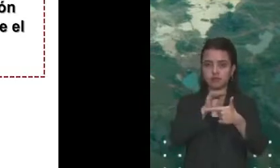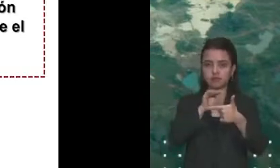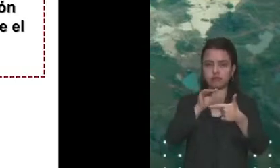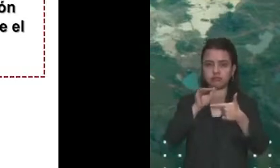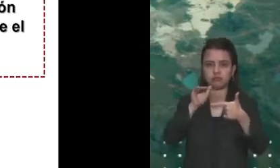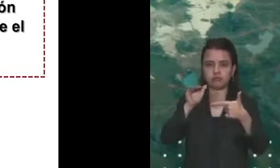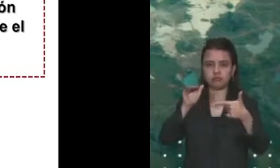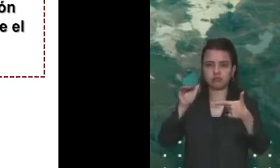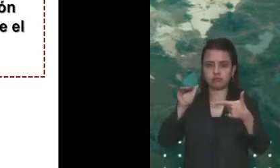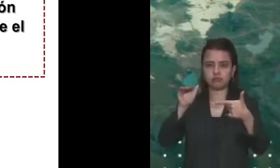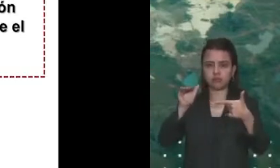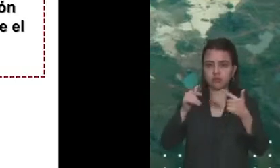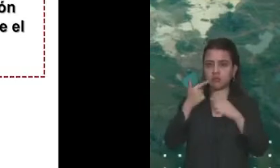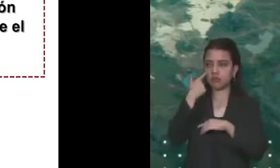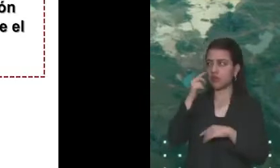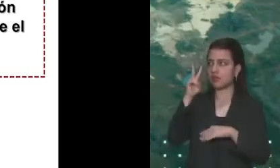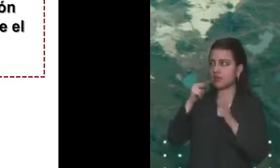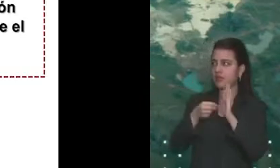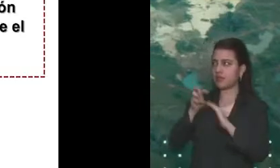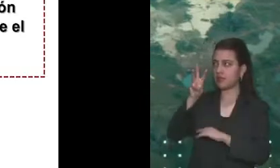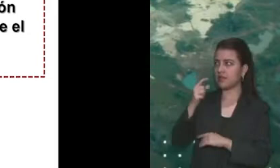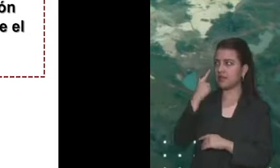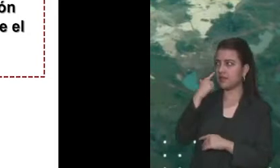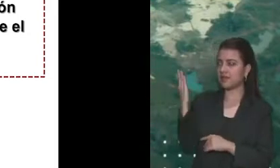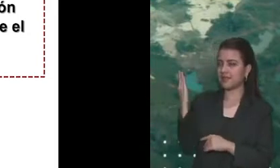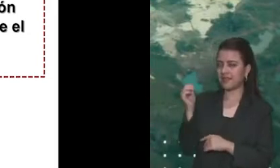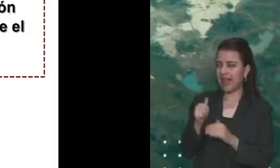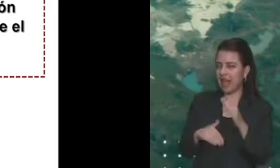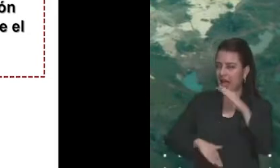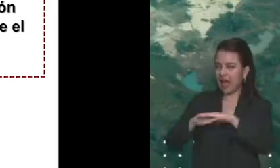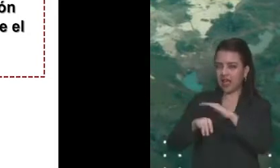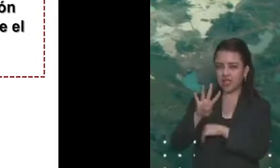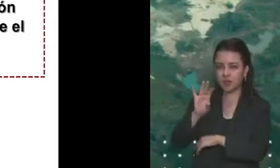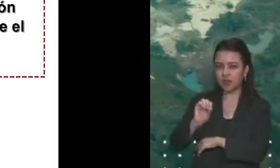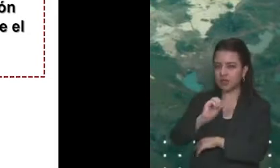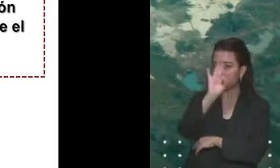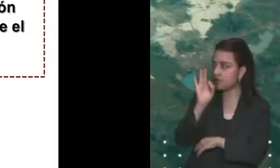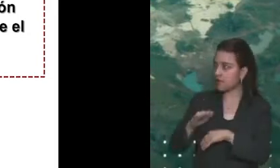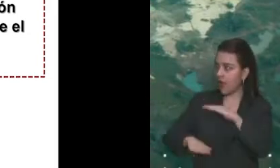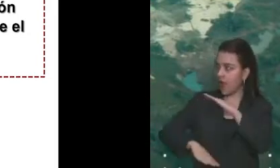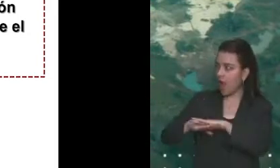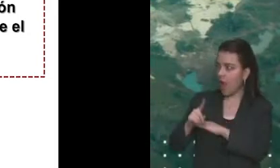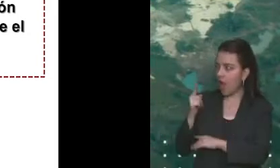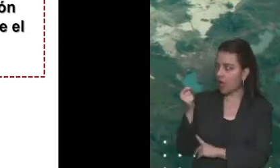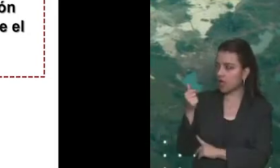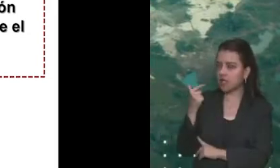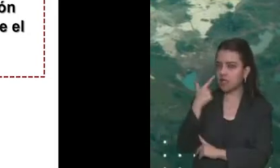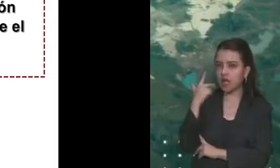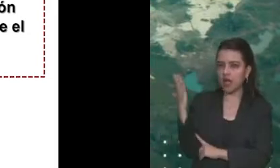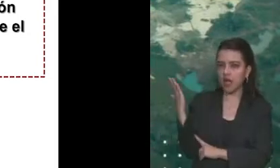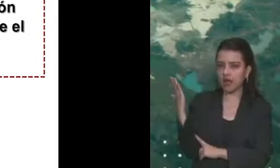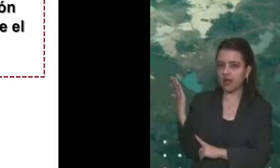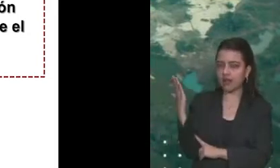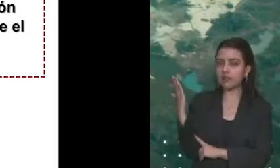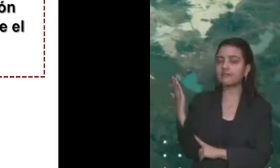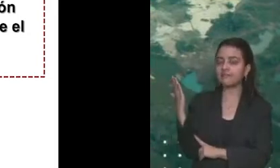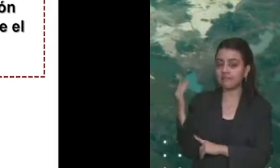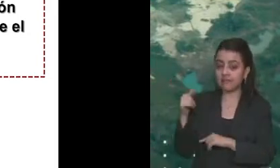a retrospective area from 2018 to 2021, we find that 39%, almost 40% of